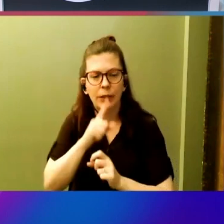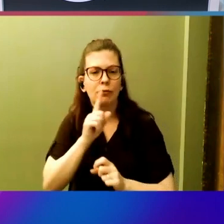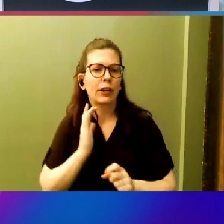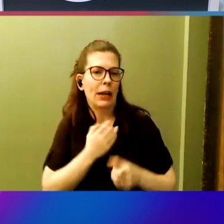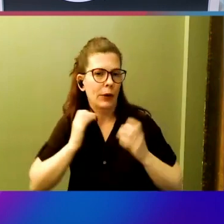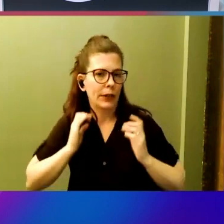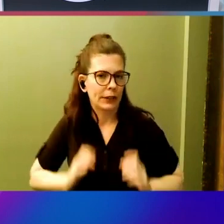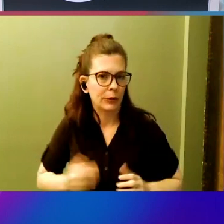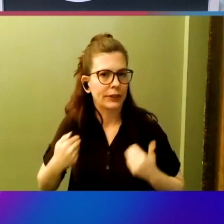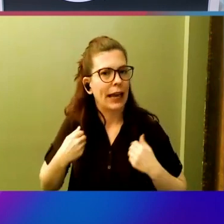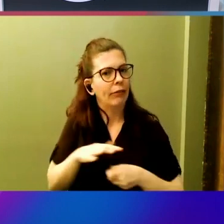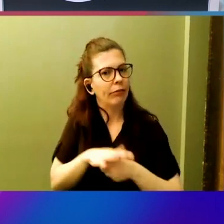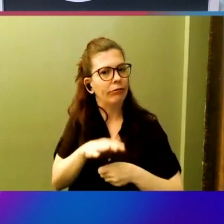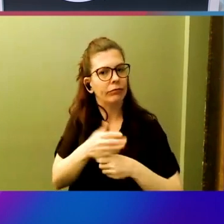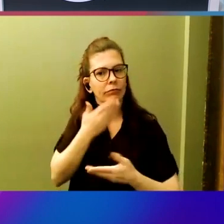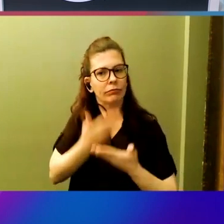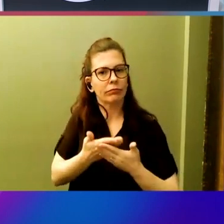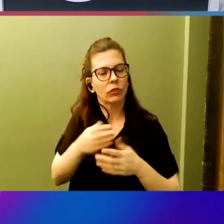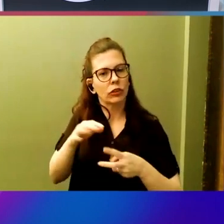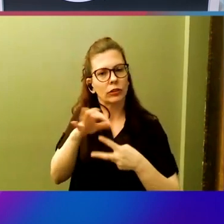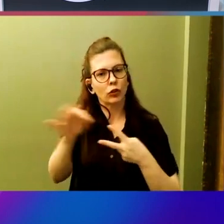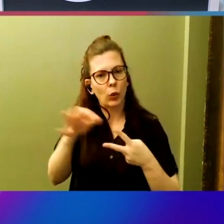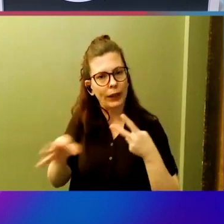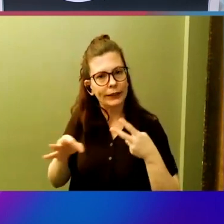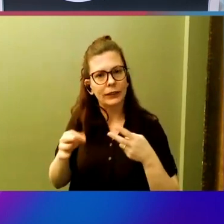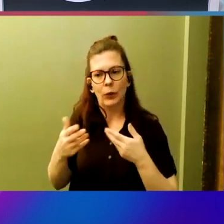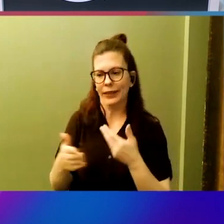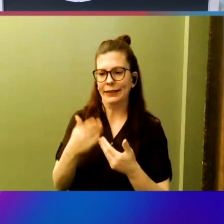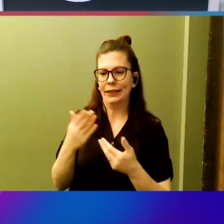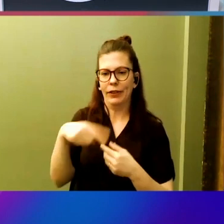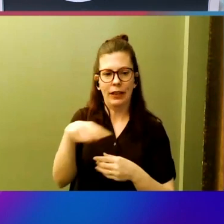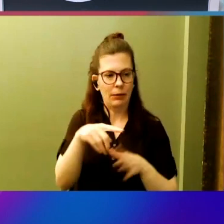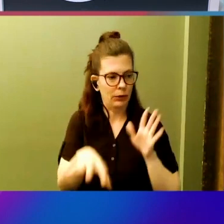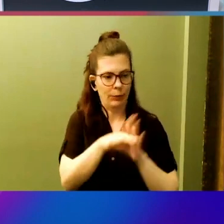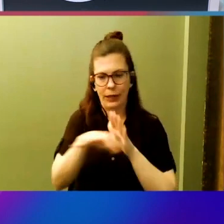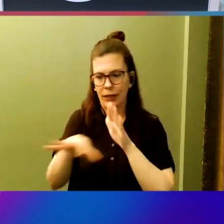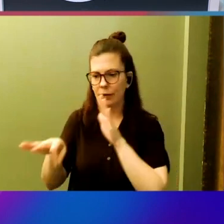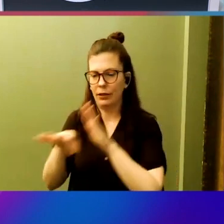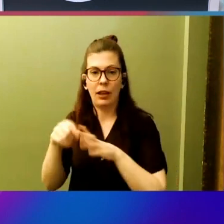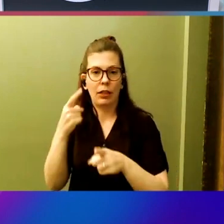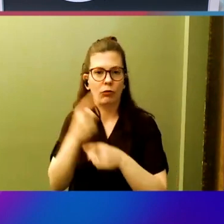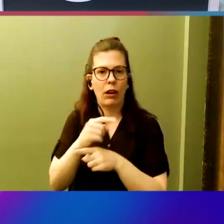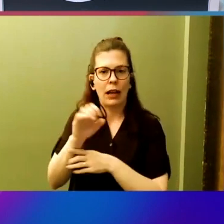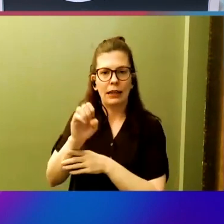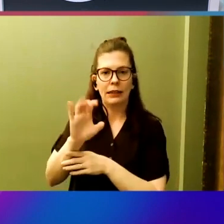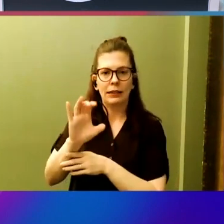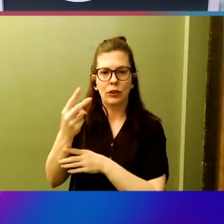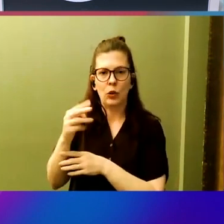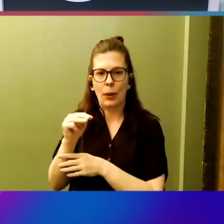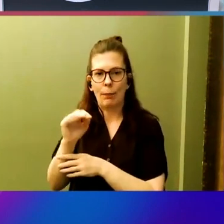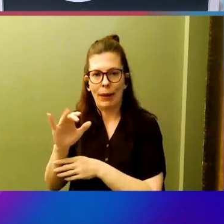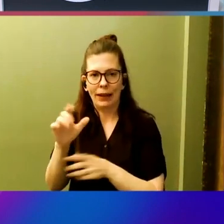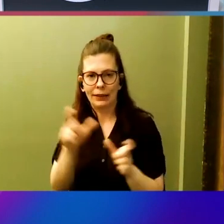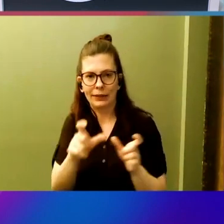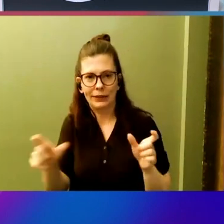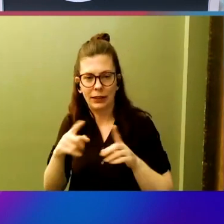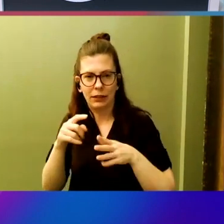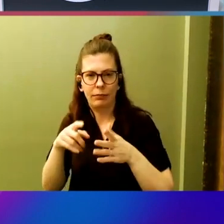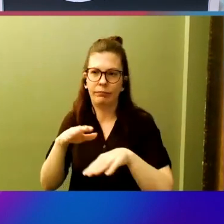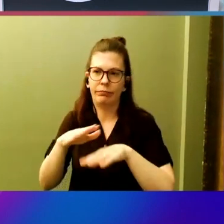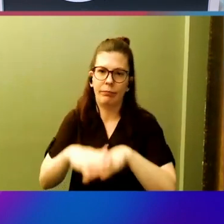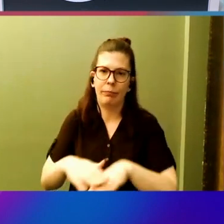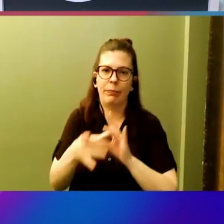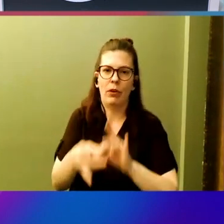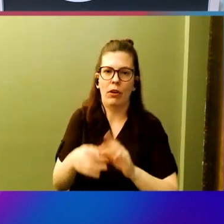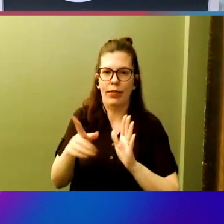choice and make it easy for them to select the right EC2 Mac instances based on their requirements. So the x86 is staying. It's not going anywhere.